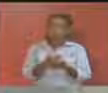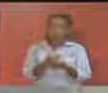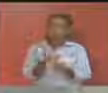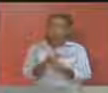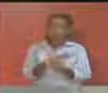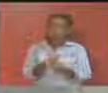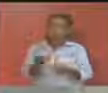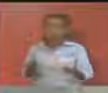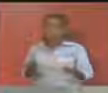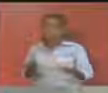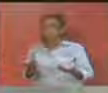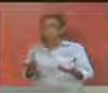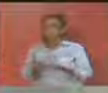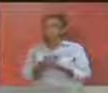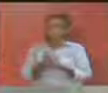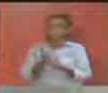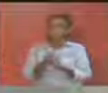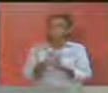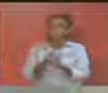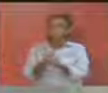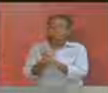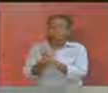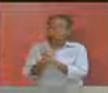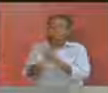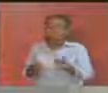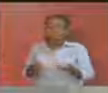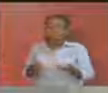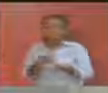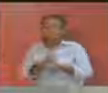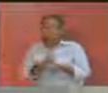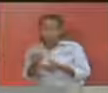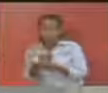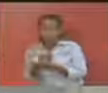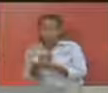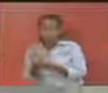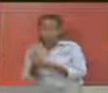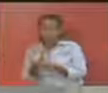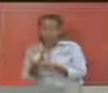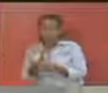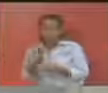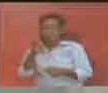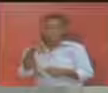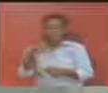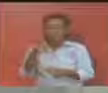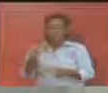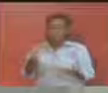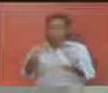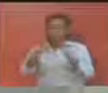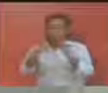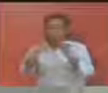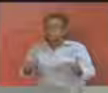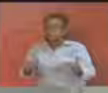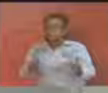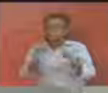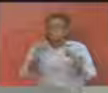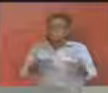But well, first of all, how many samples have you tested so far? And outside of variants of